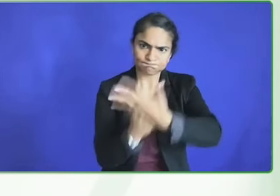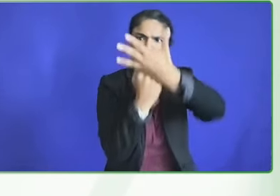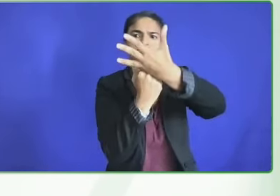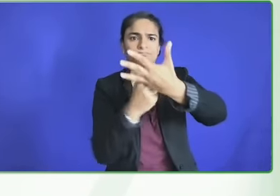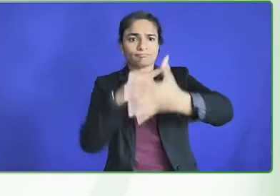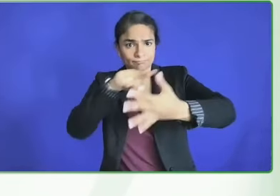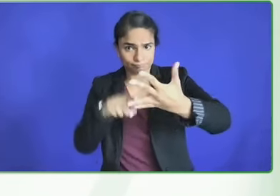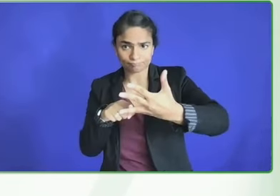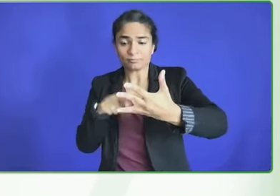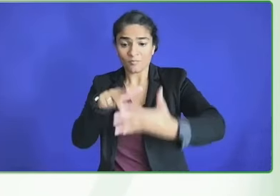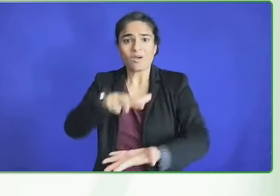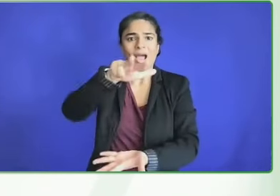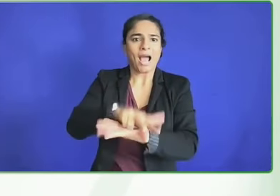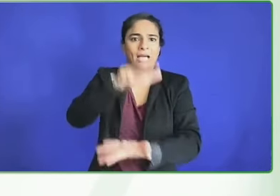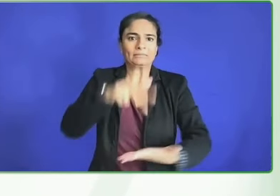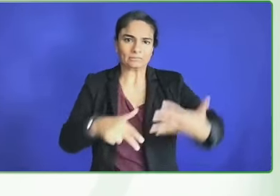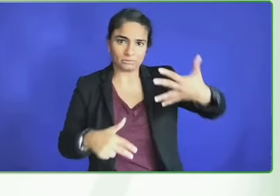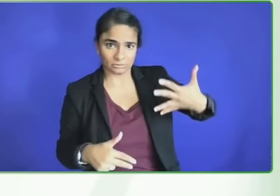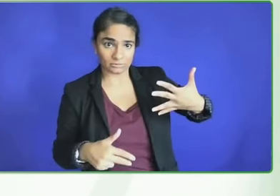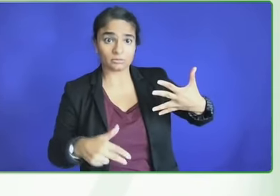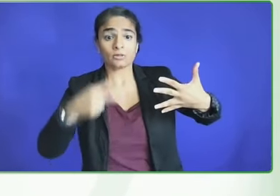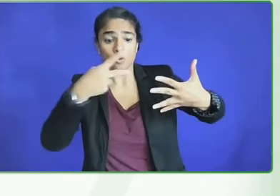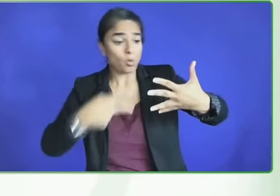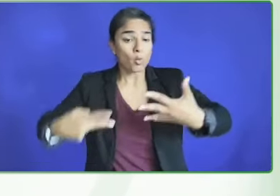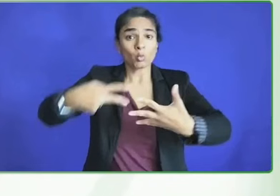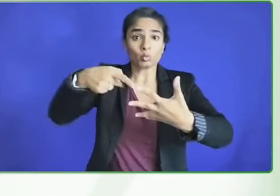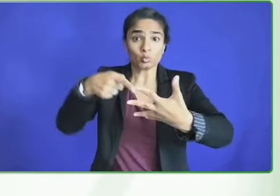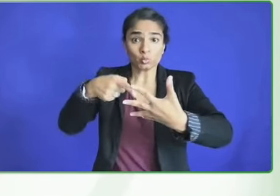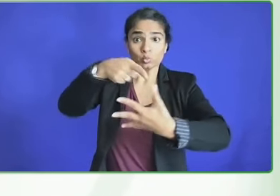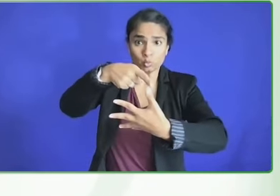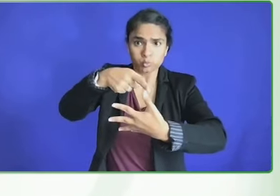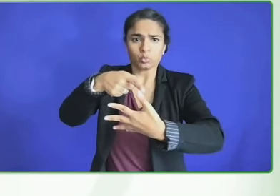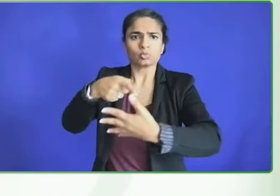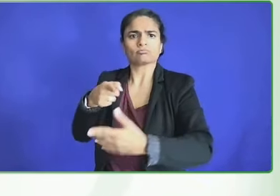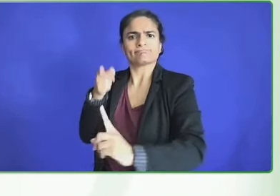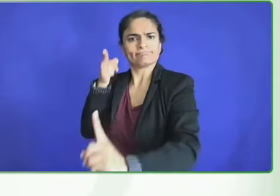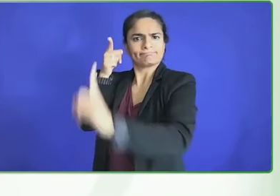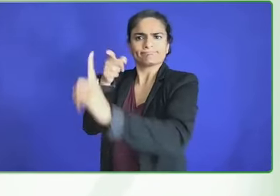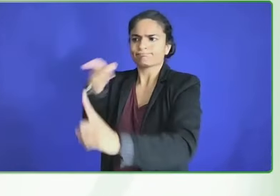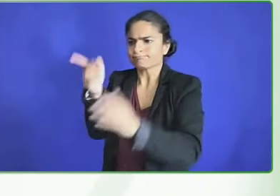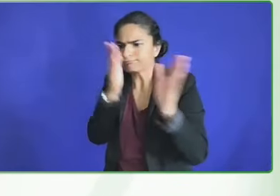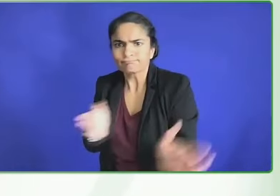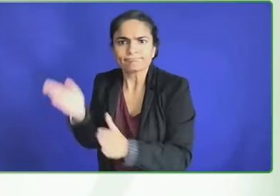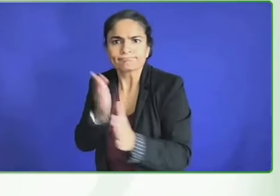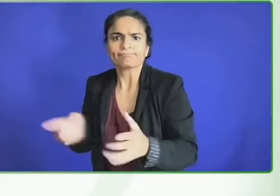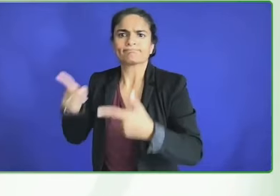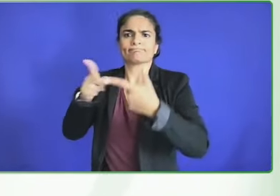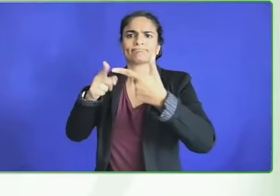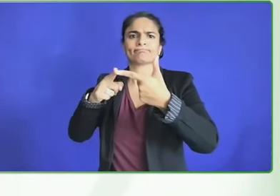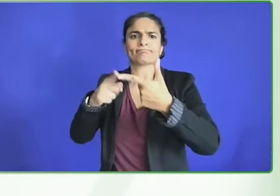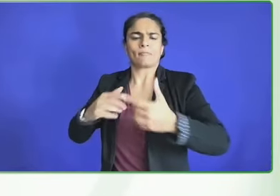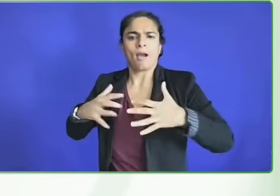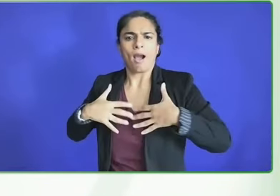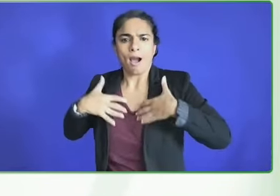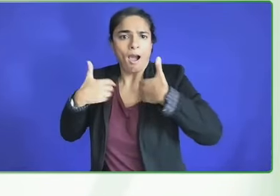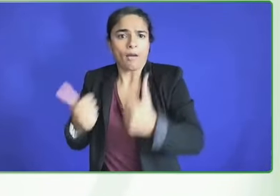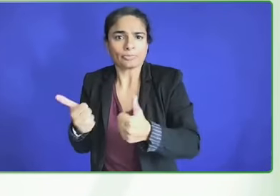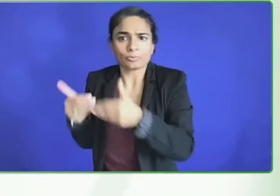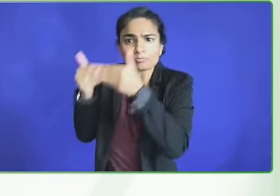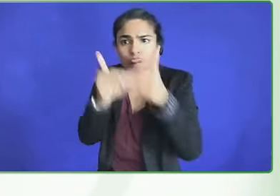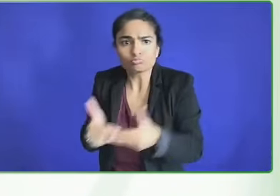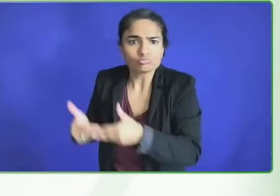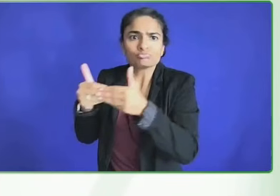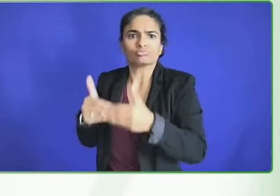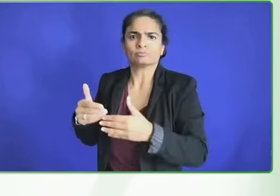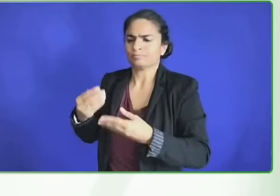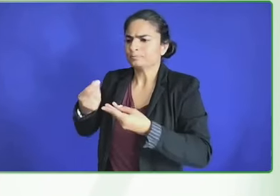person requires to make specific decisions at a specific time. These tiers will ensure that the right level